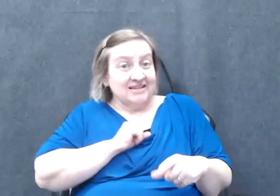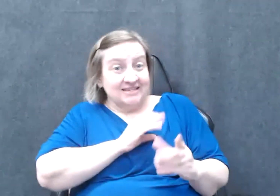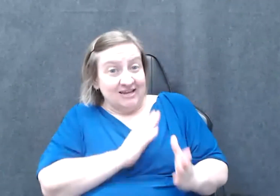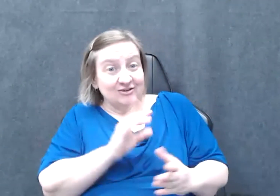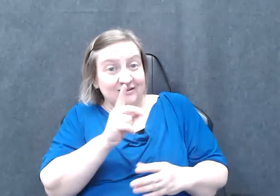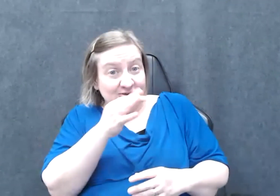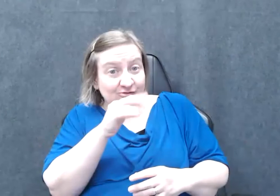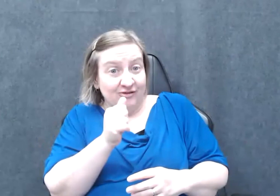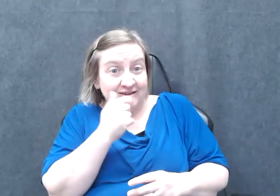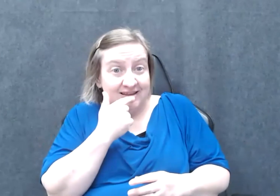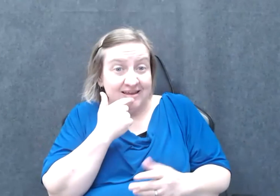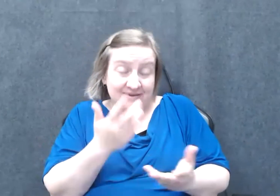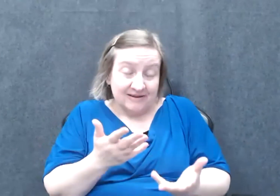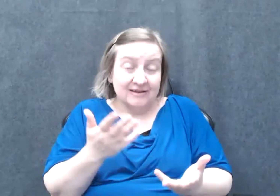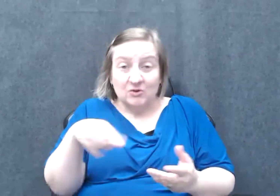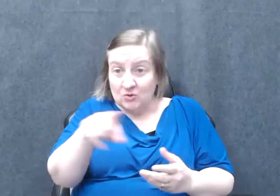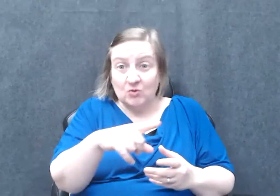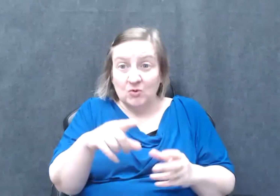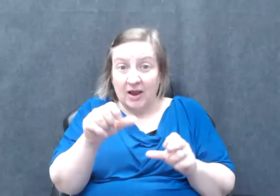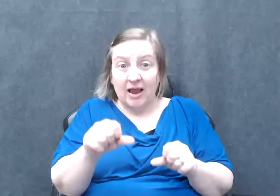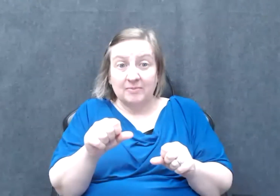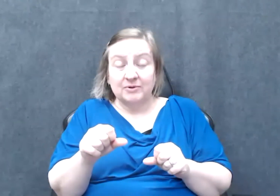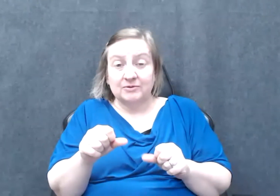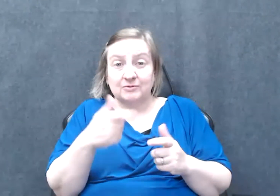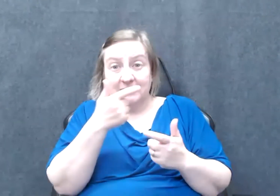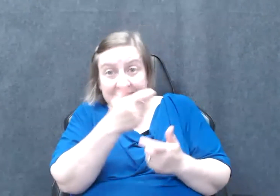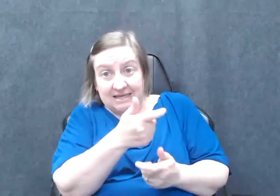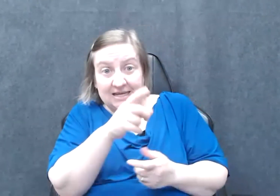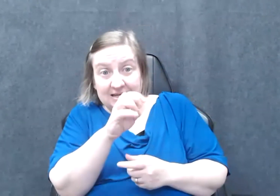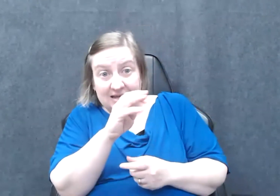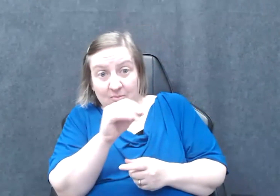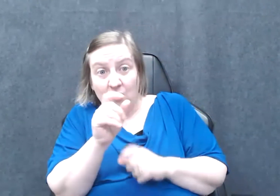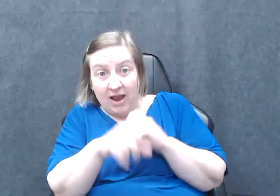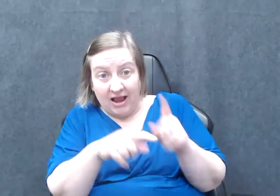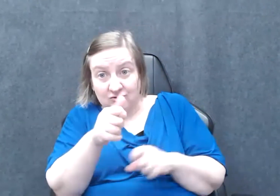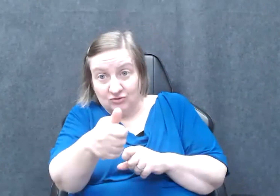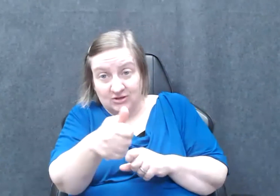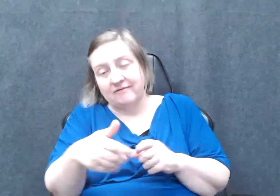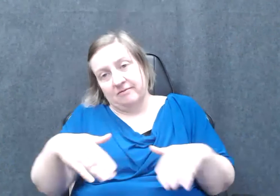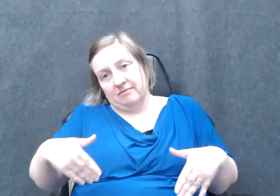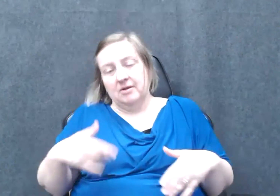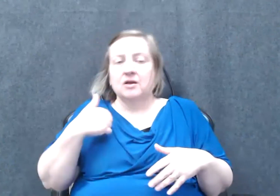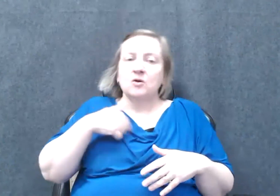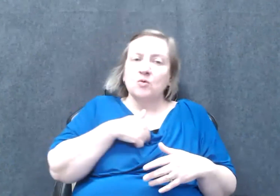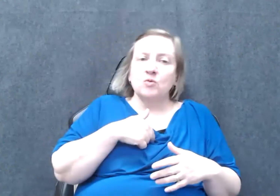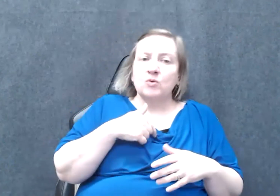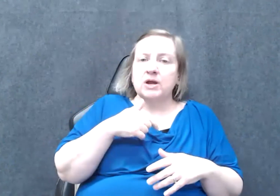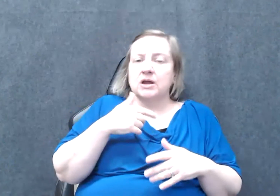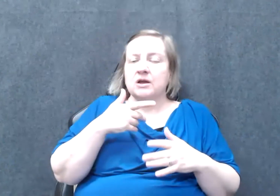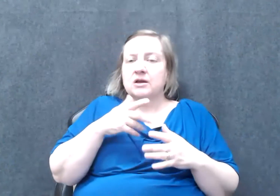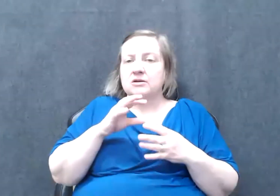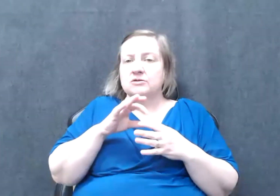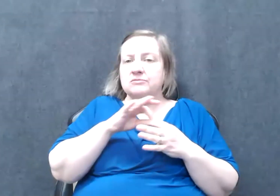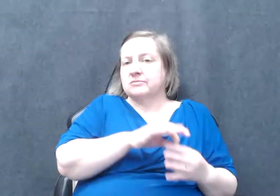is, you guys have been able to actually see the demo and ask your own questions. We're simply just tying it to